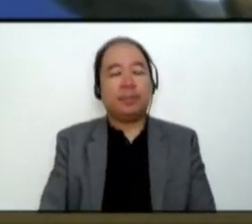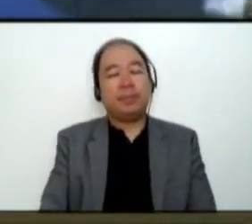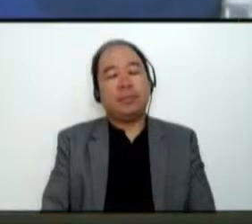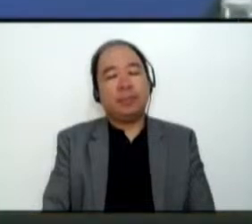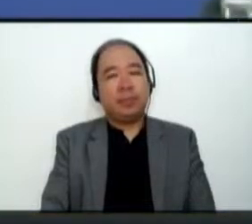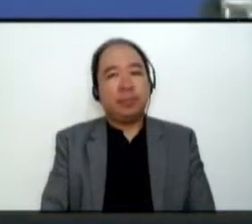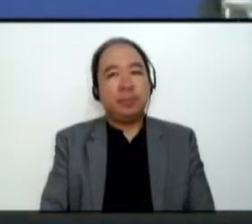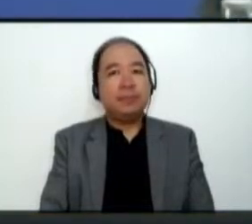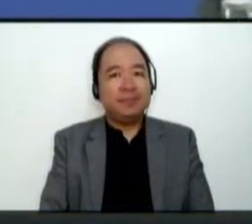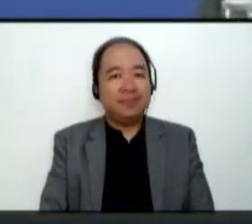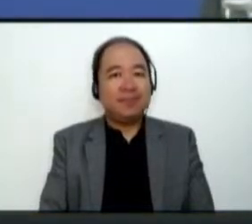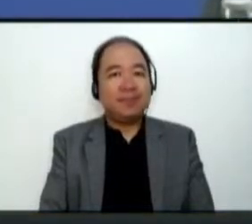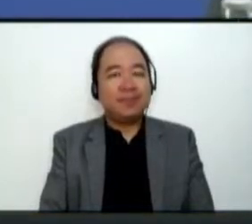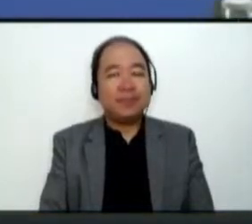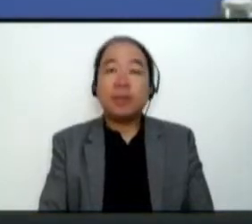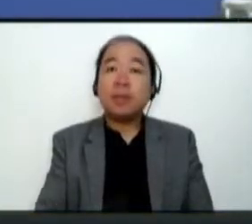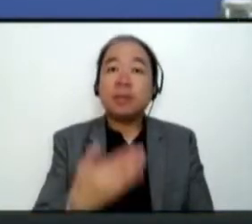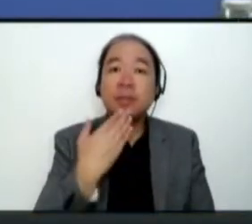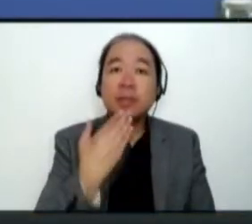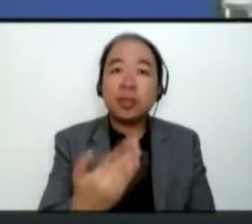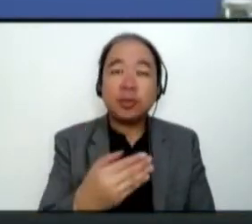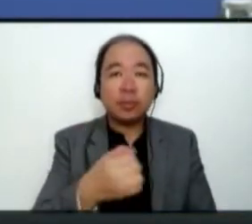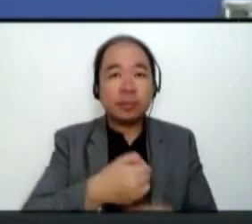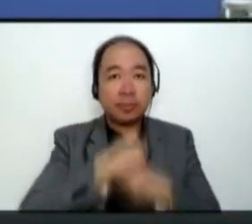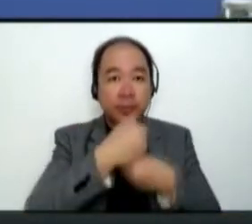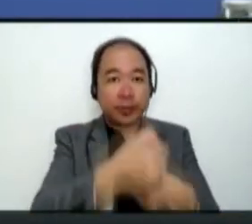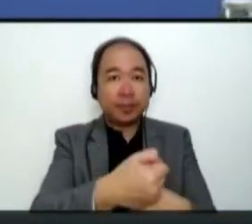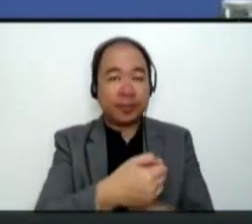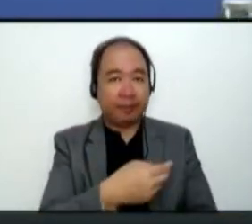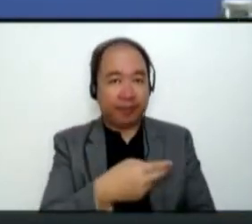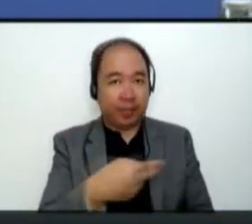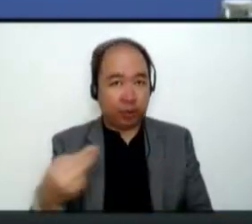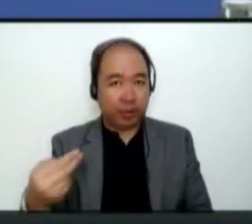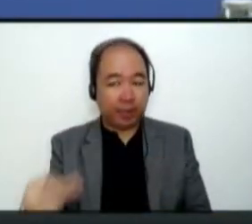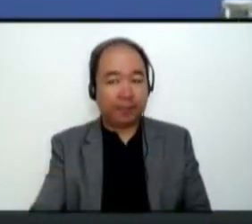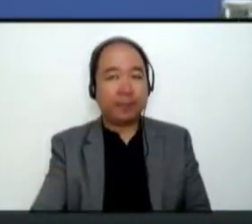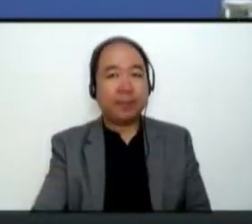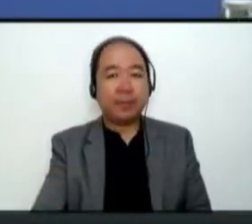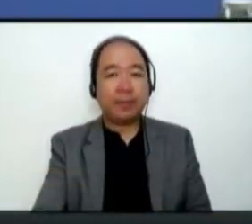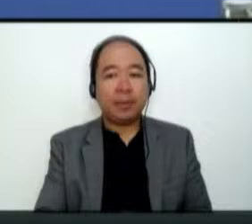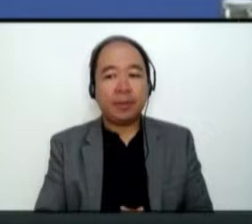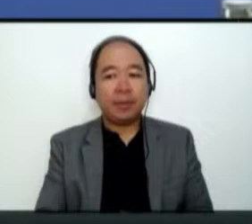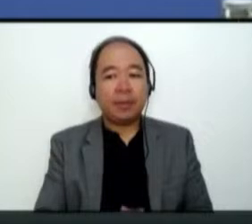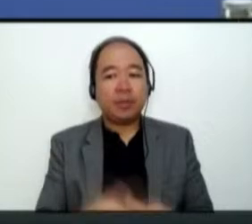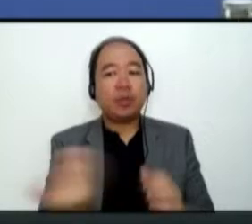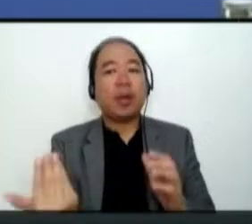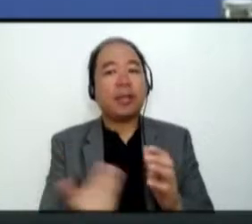you, distinguished delegate of Indonesia. I again reminded